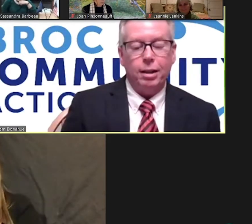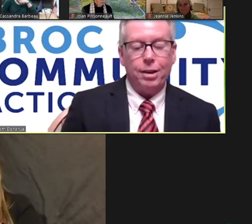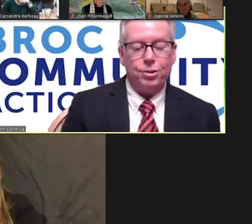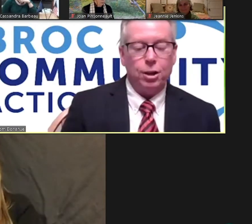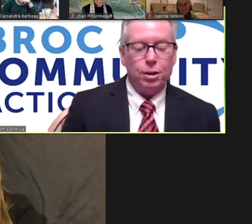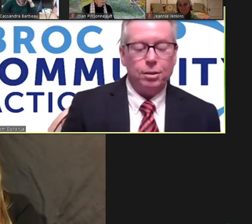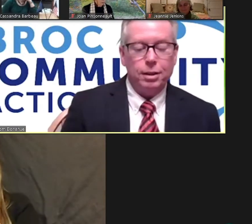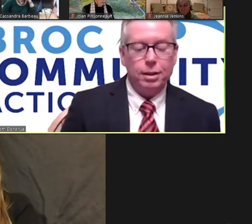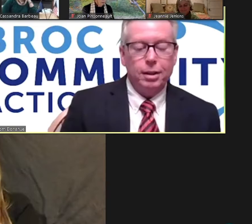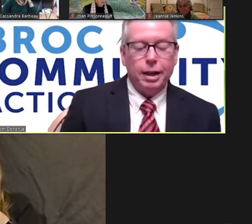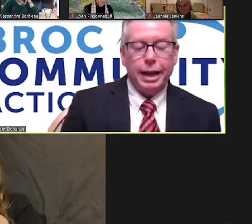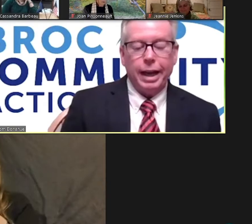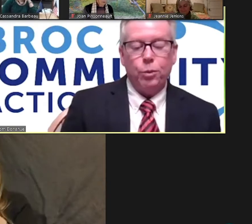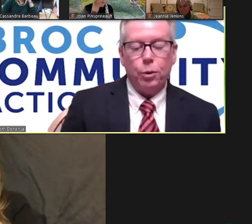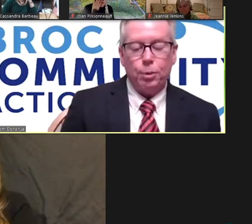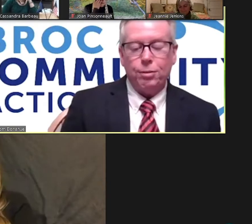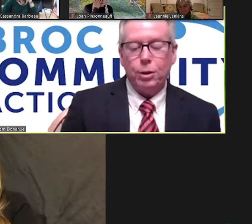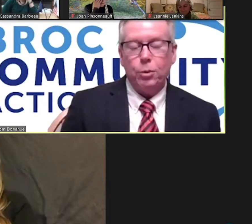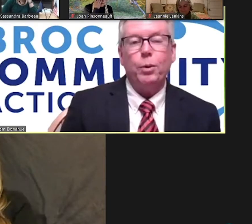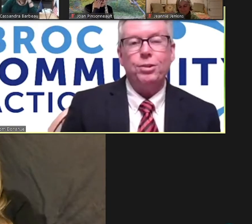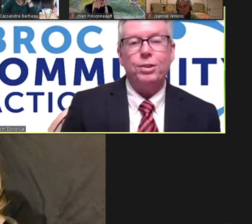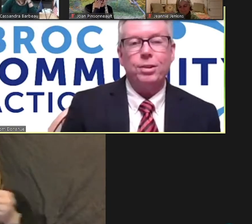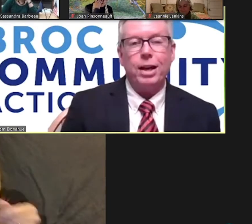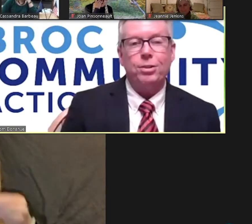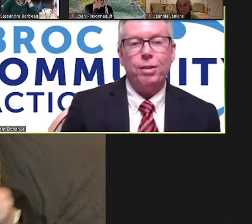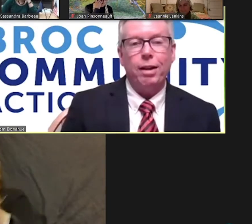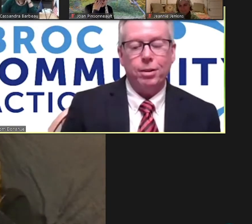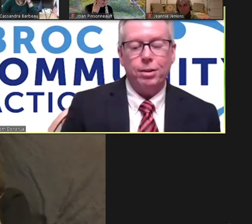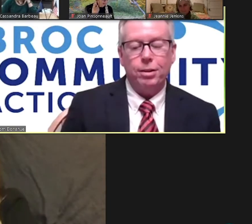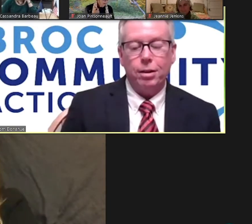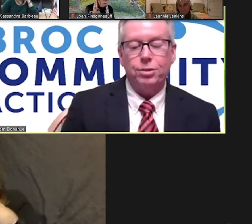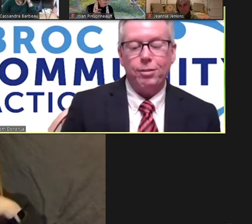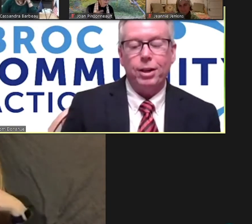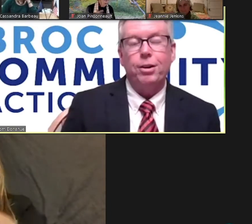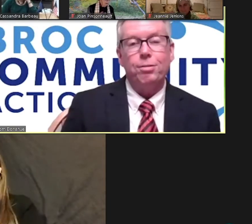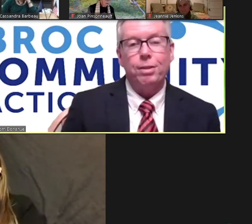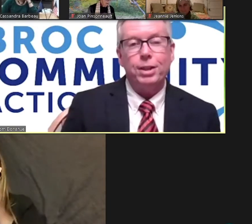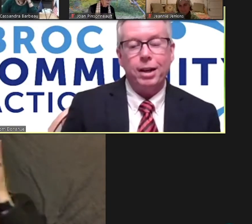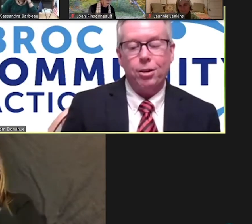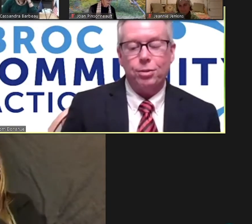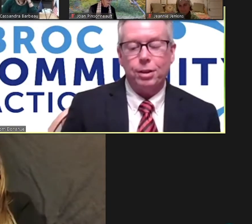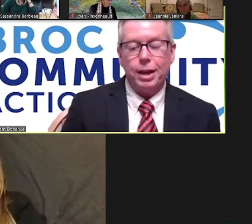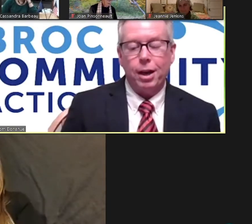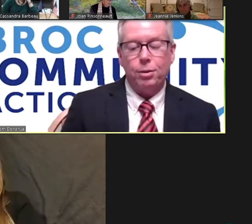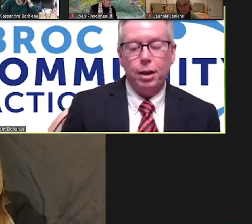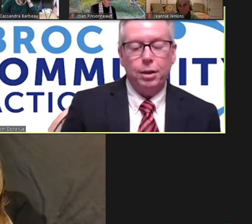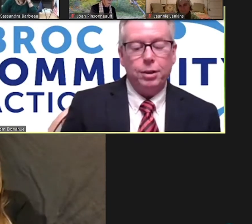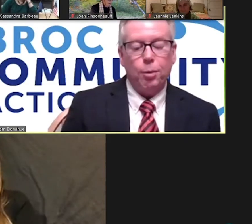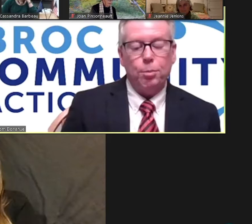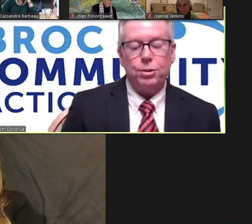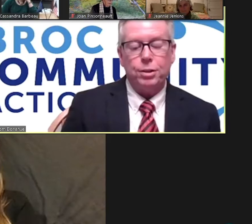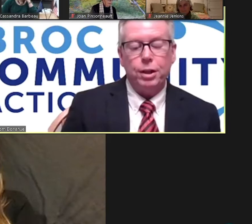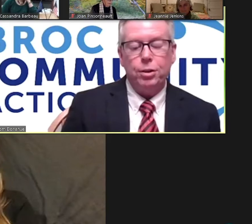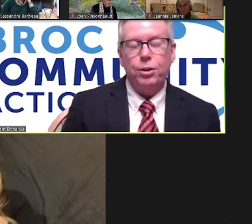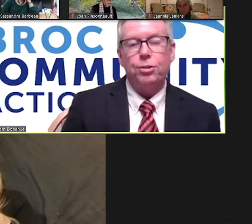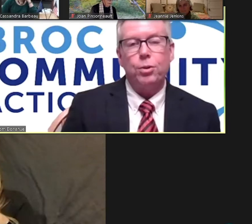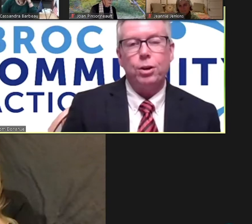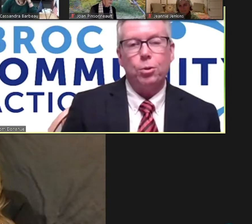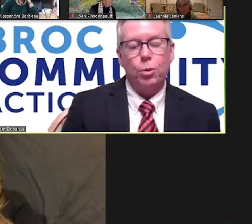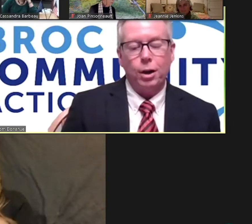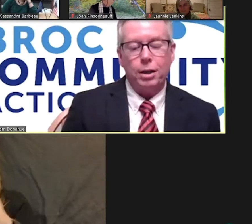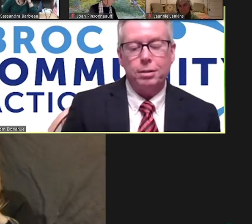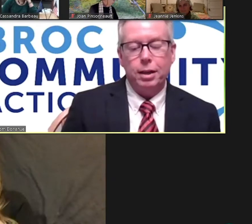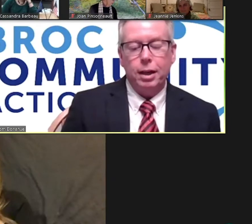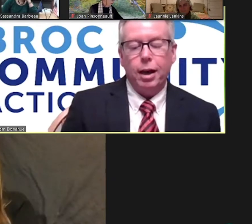residents last year. Again, we respectfully request $6,500 or $750 from the town to help us continue